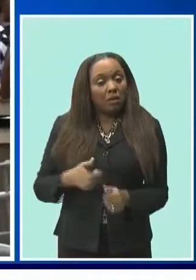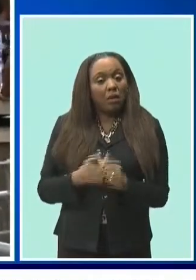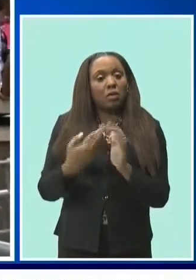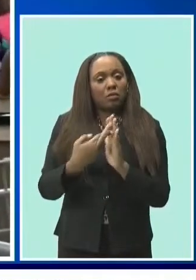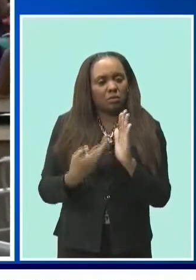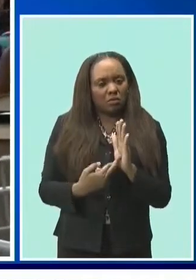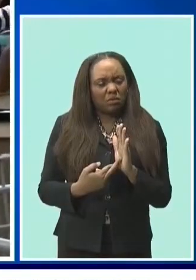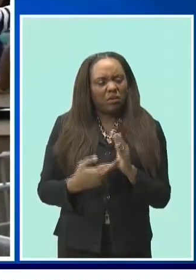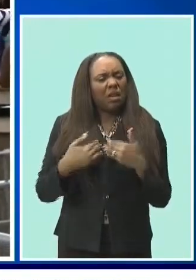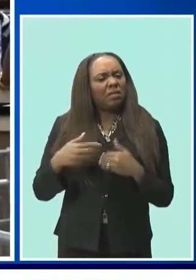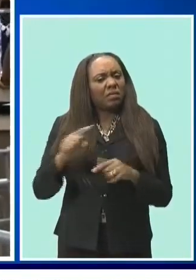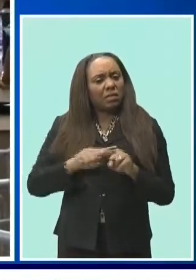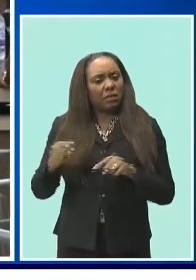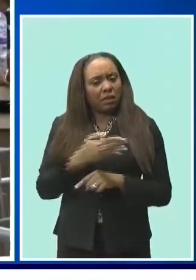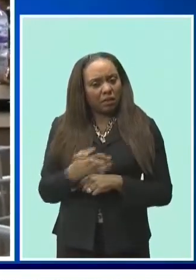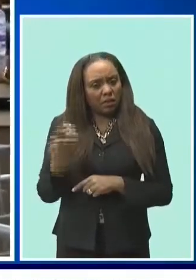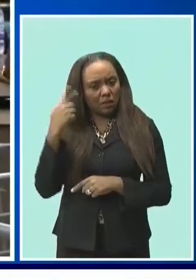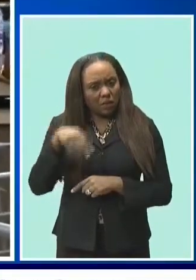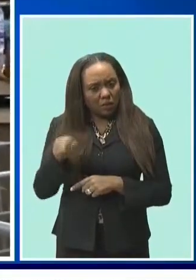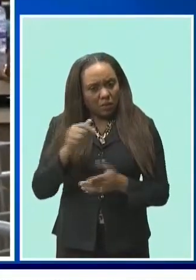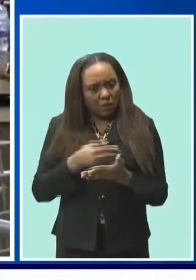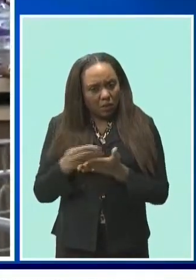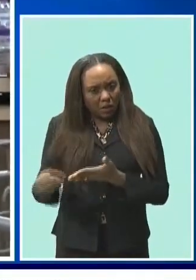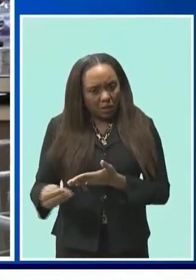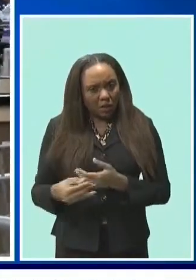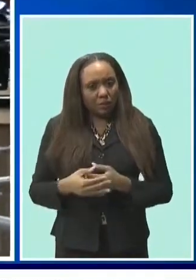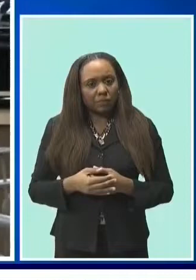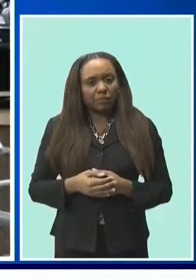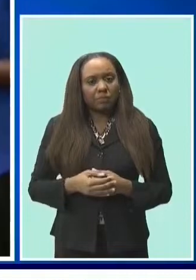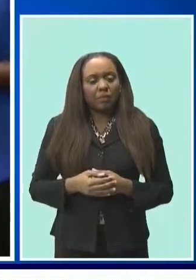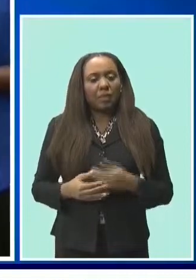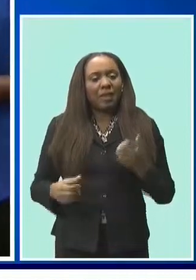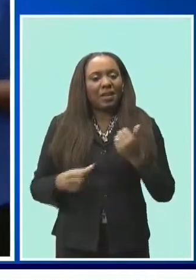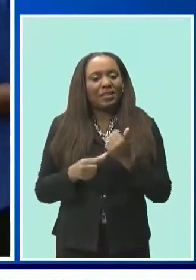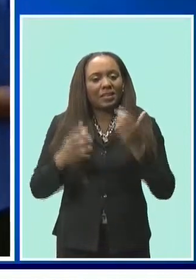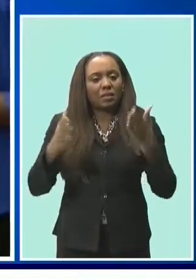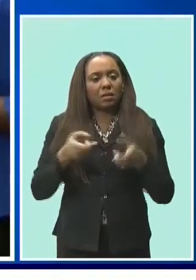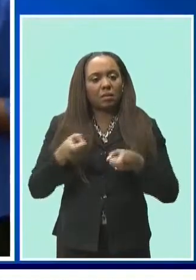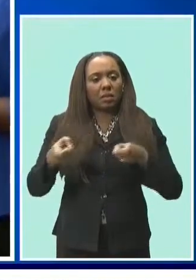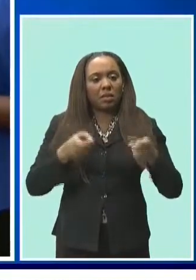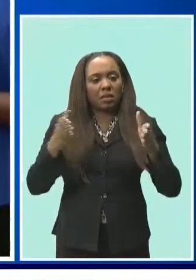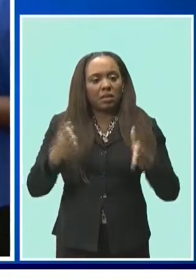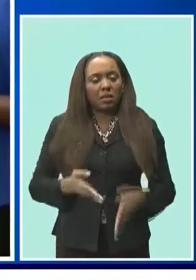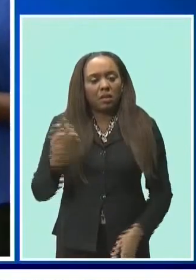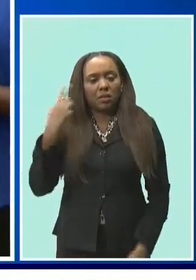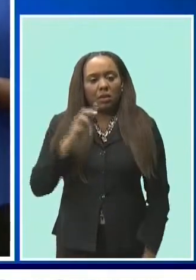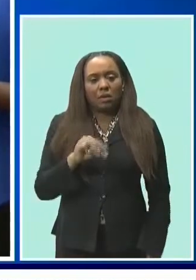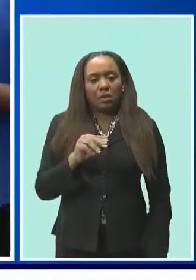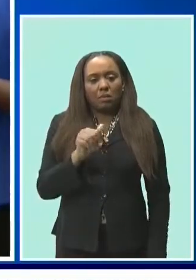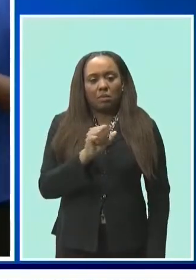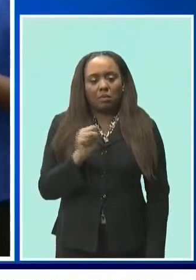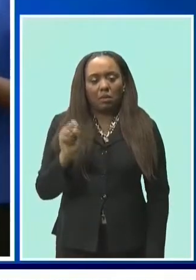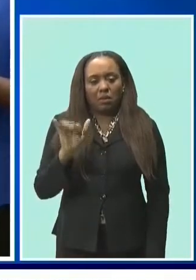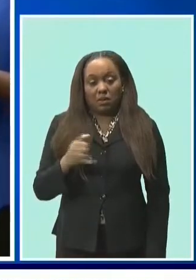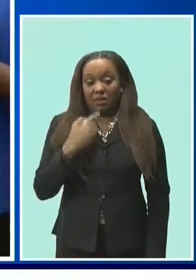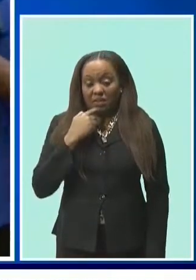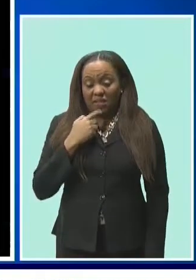and on the shelves. Assistant Manager at Massey Holetown, Ina Haynes, explained the supermarket was prepared.